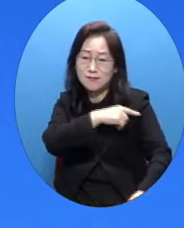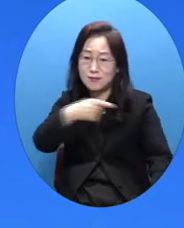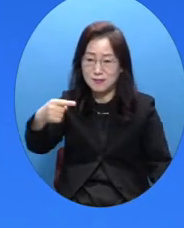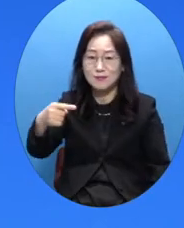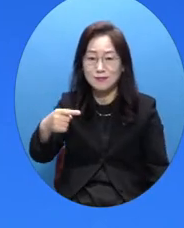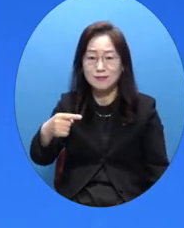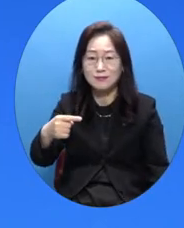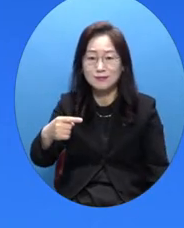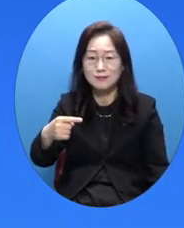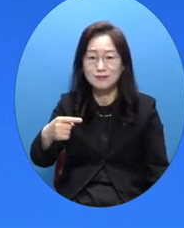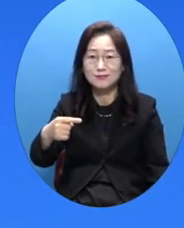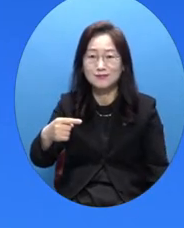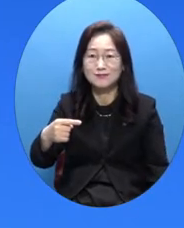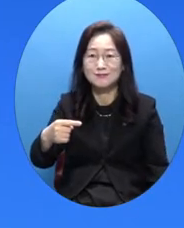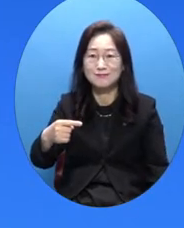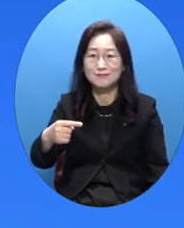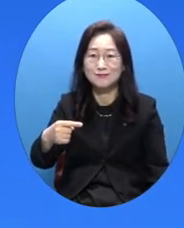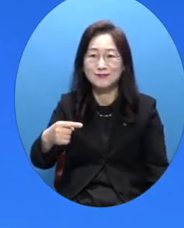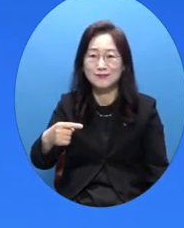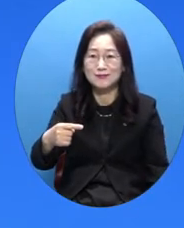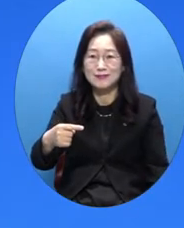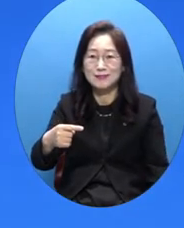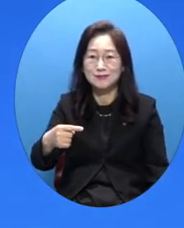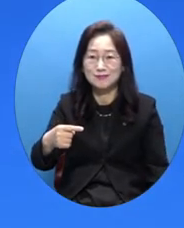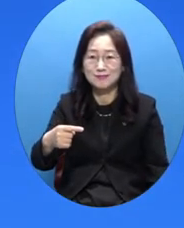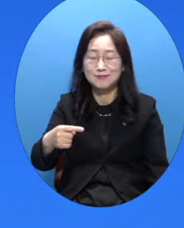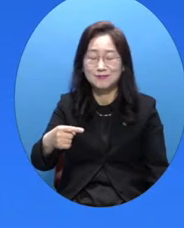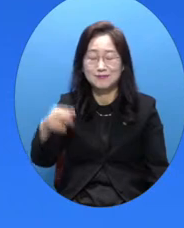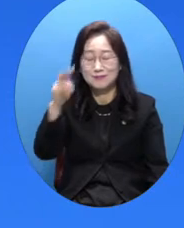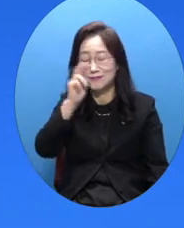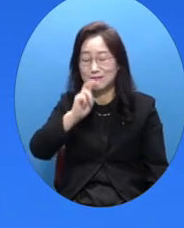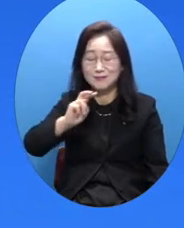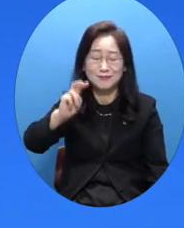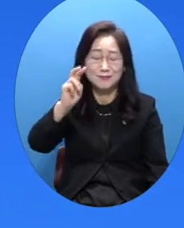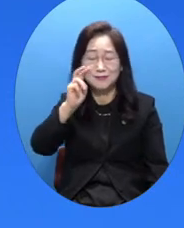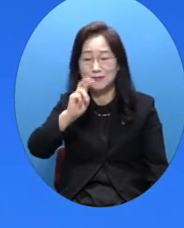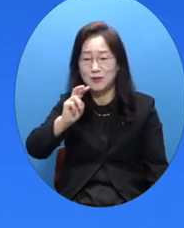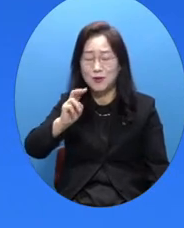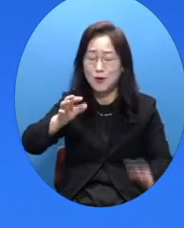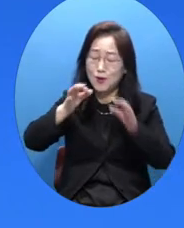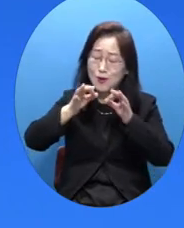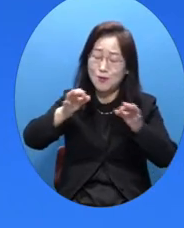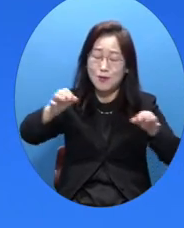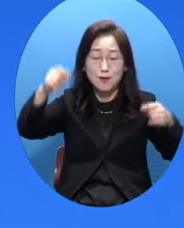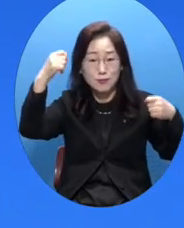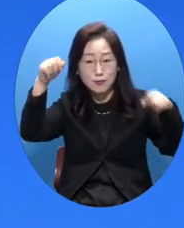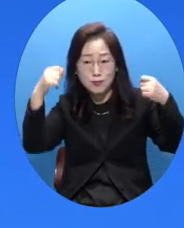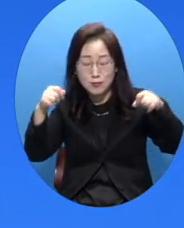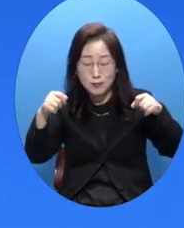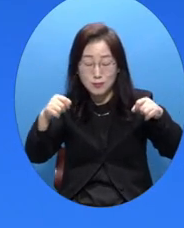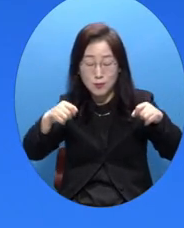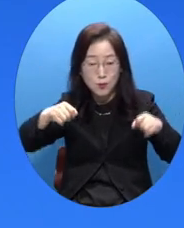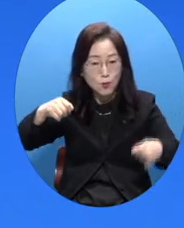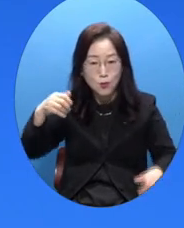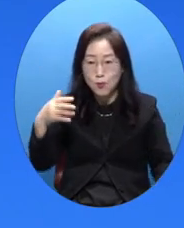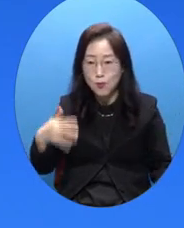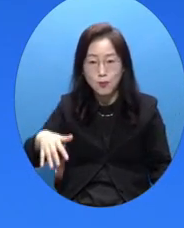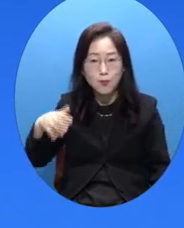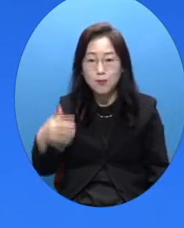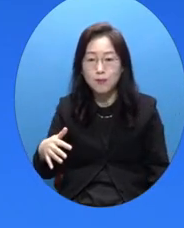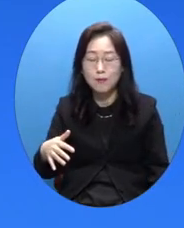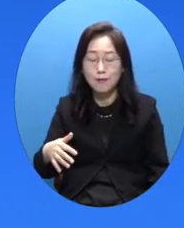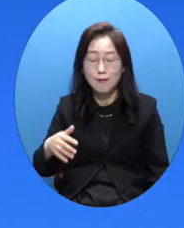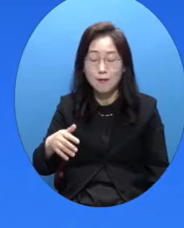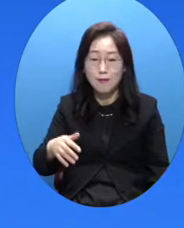ER group called BTS BTS is well known across the world now who would have thought that they